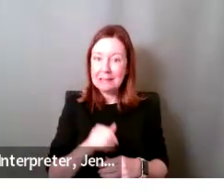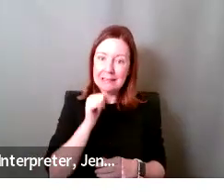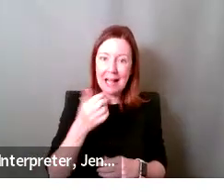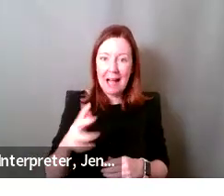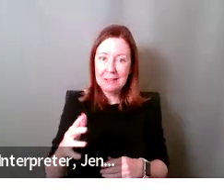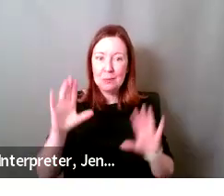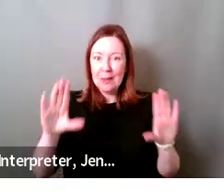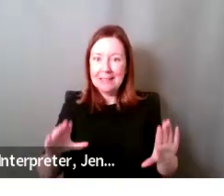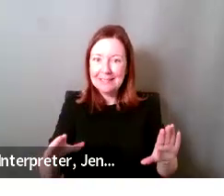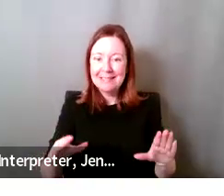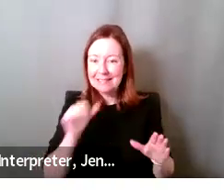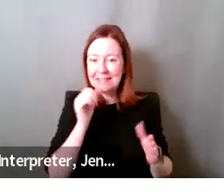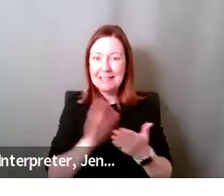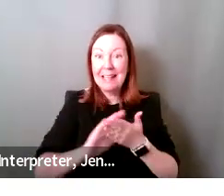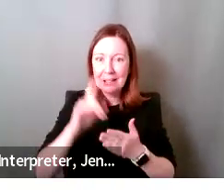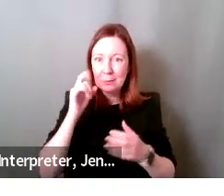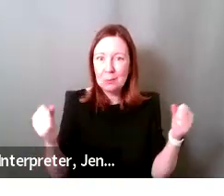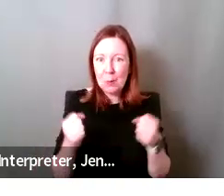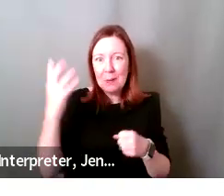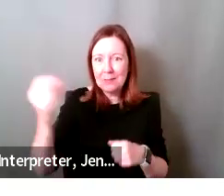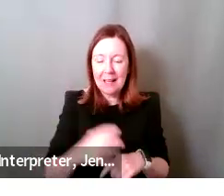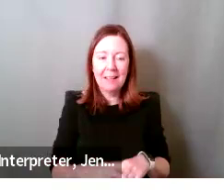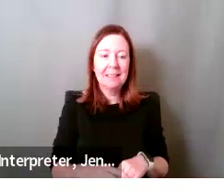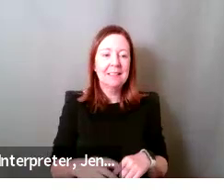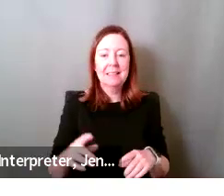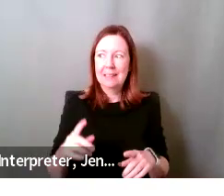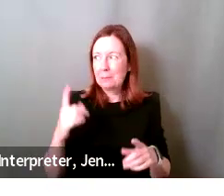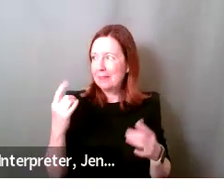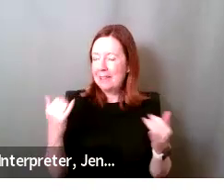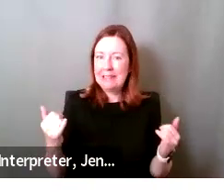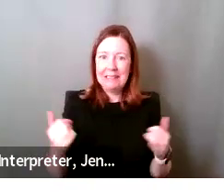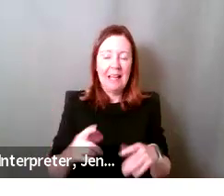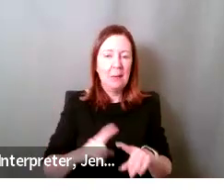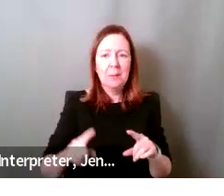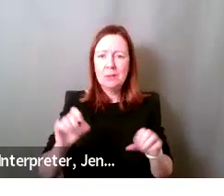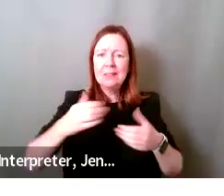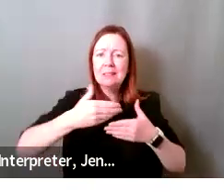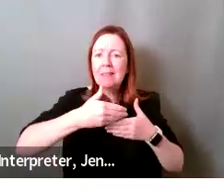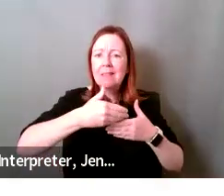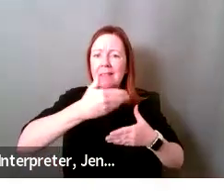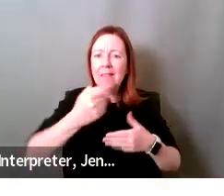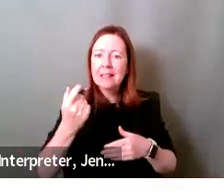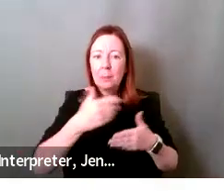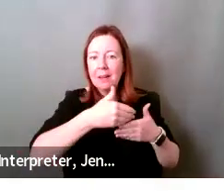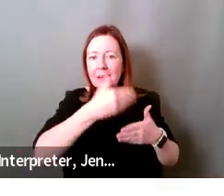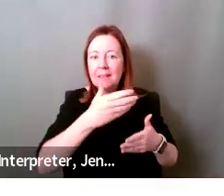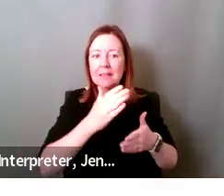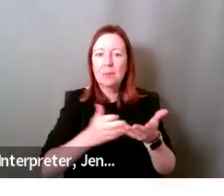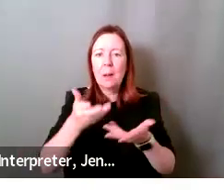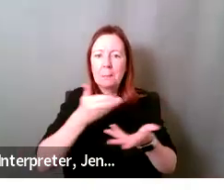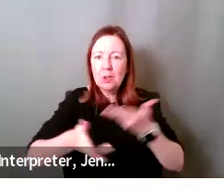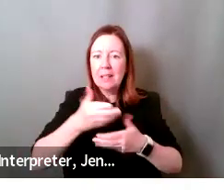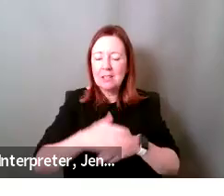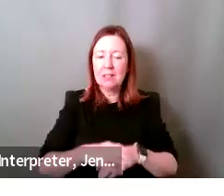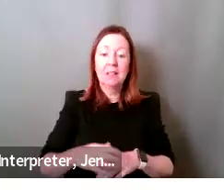that not that nice to do, especially on a day like today, but you can just crack it a little bit to get some circulation. The